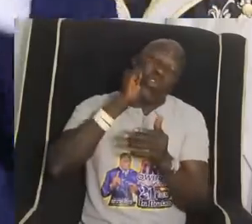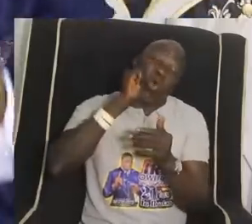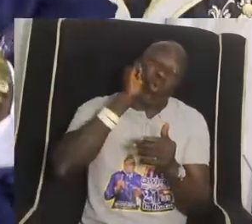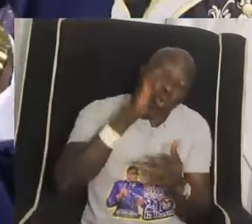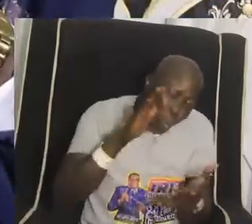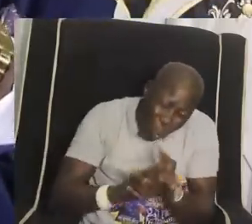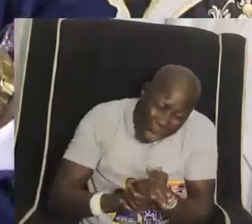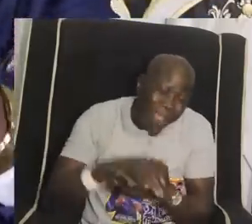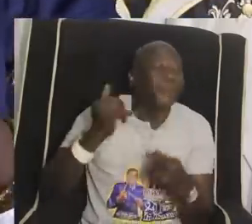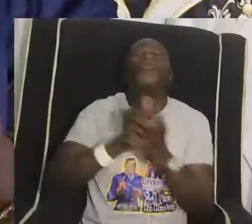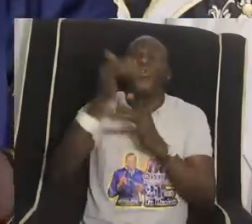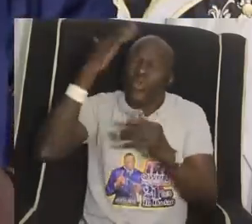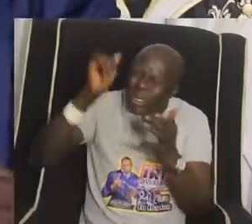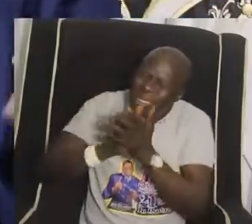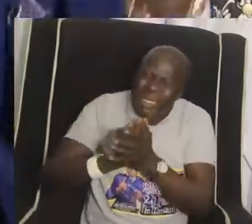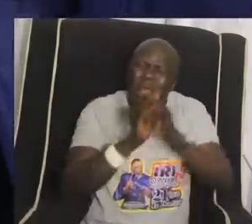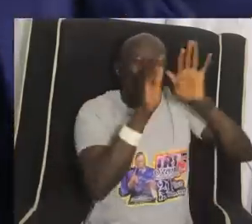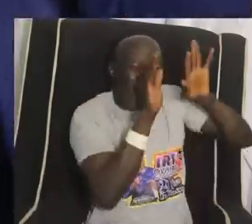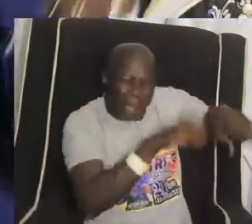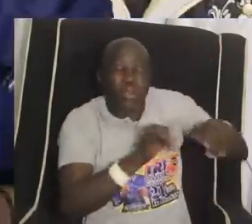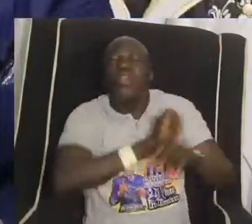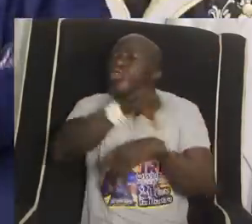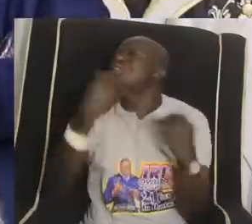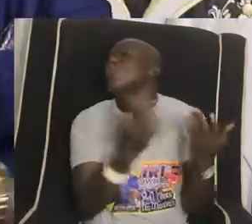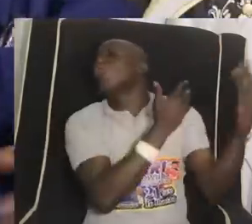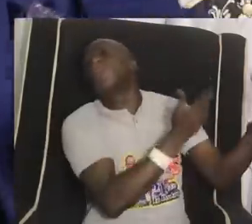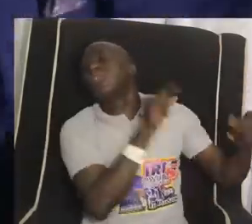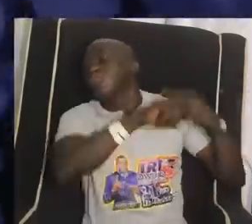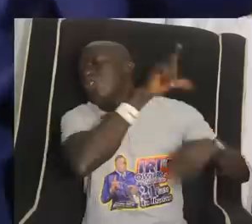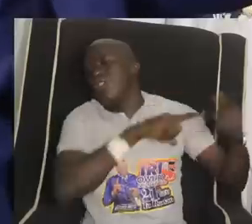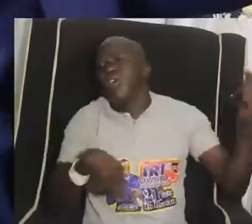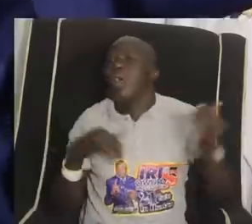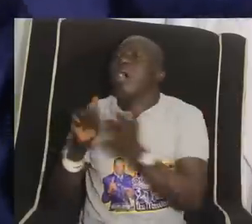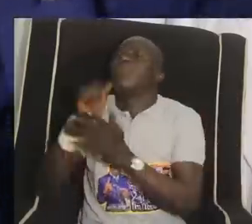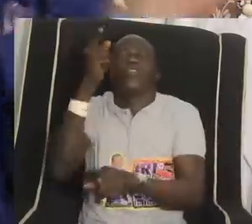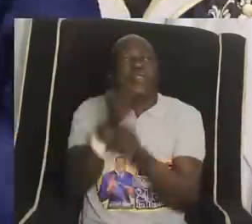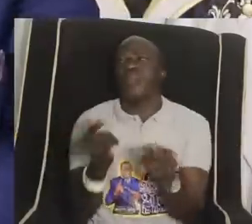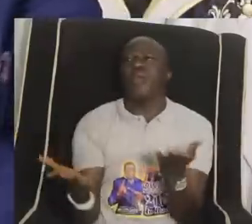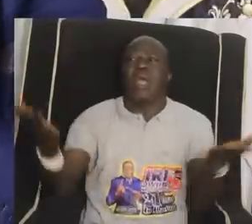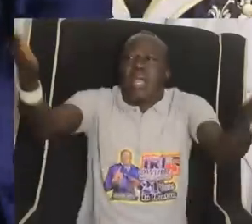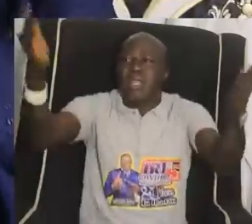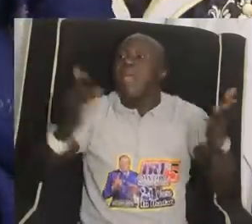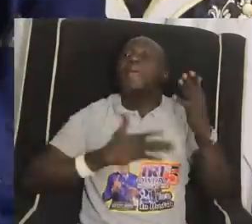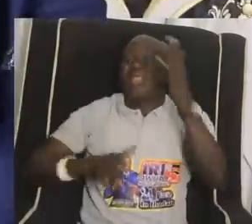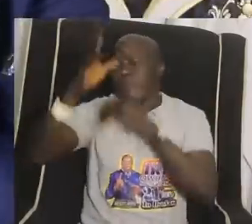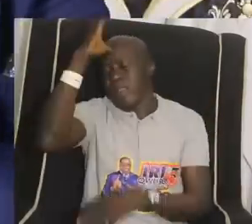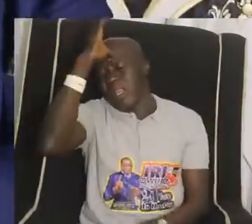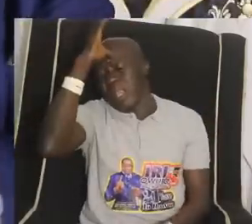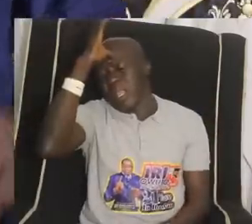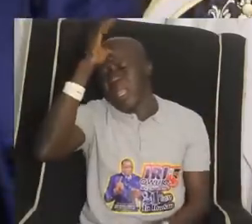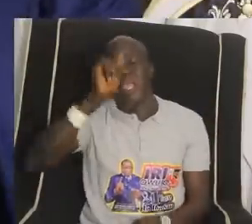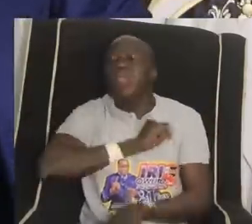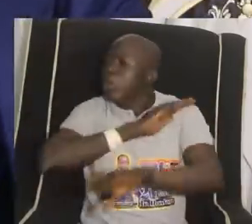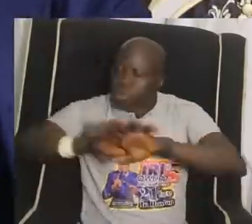will be. Now knowing that the wife Sarah is a good child, you need to wait for the Lord. Okay. Just think of